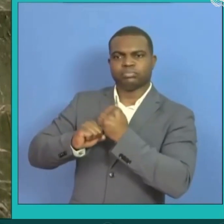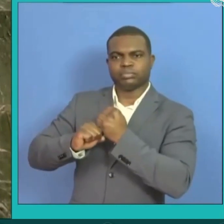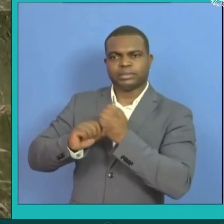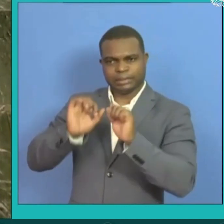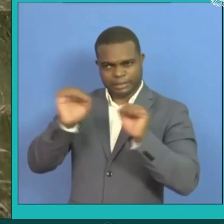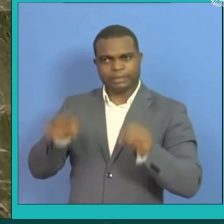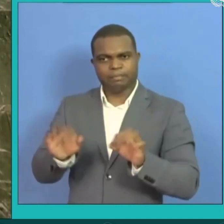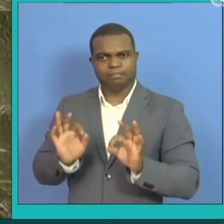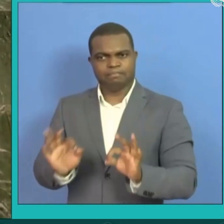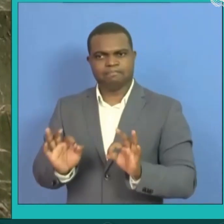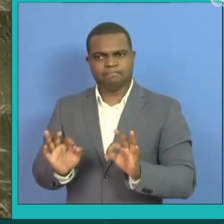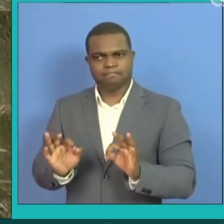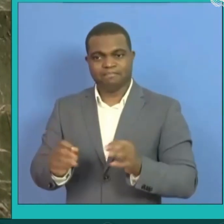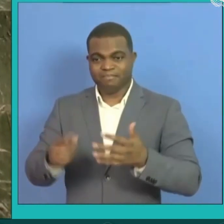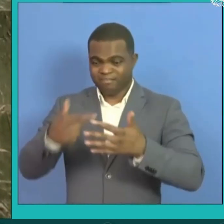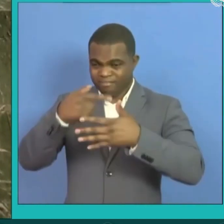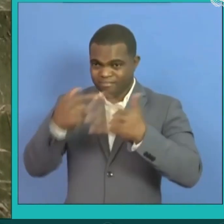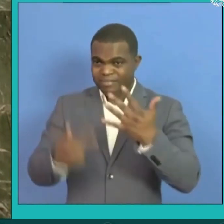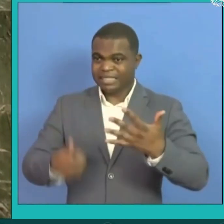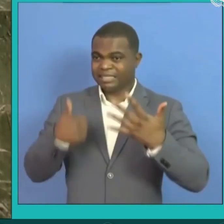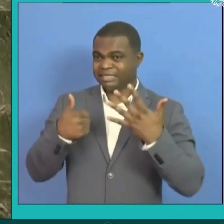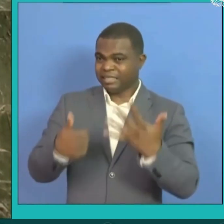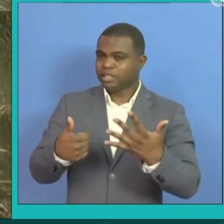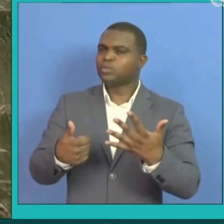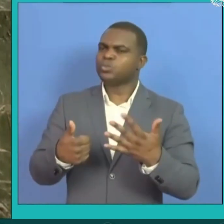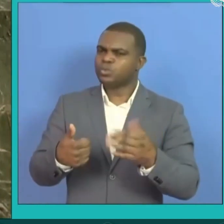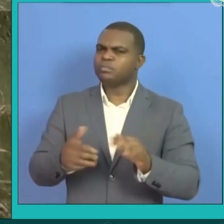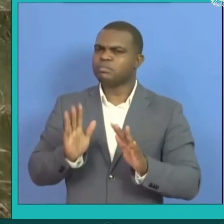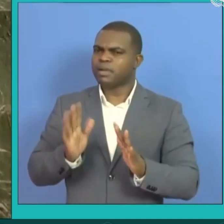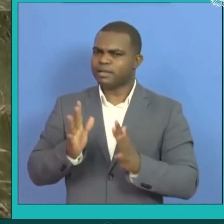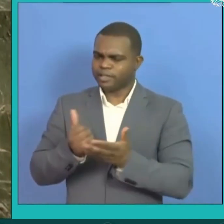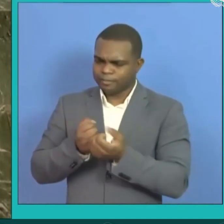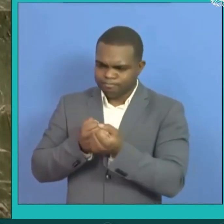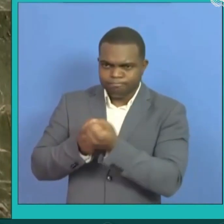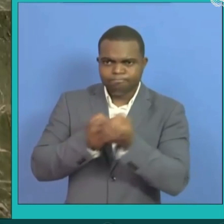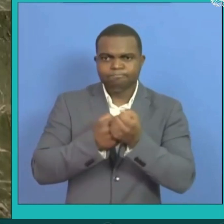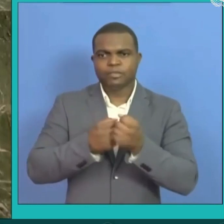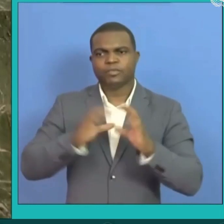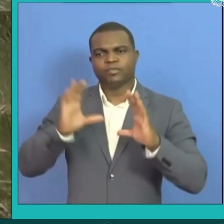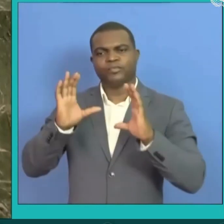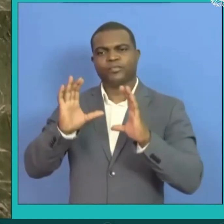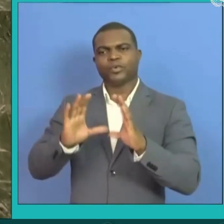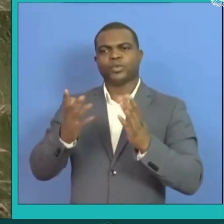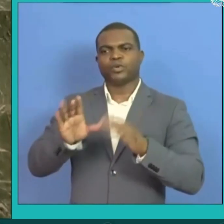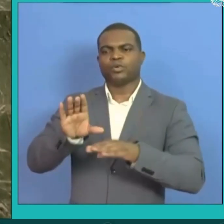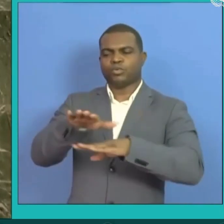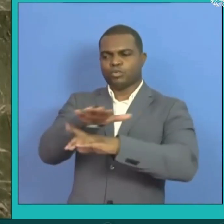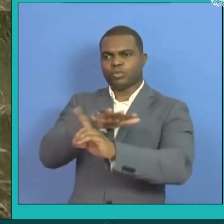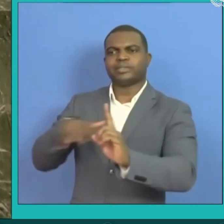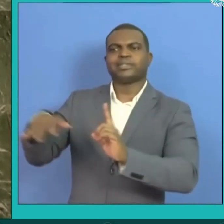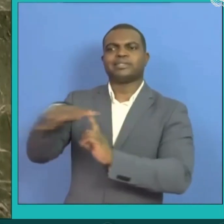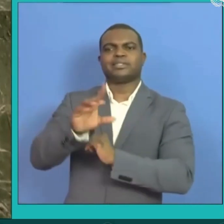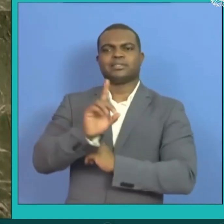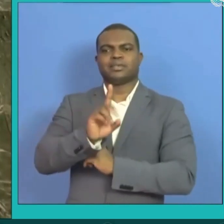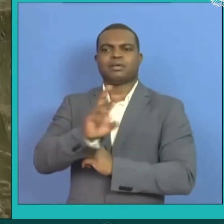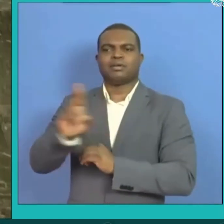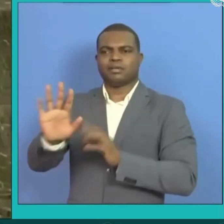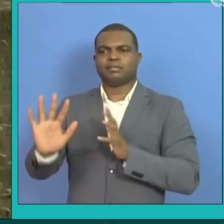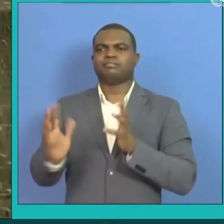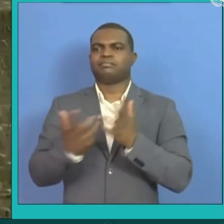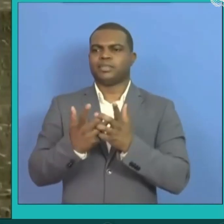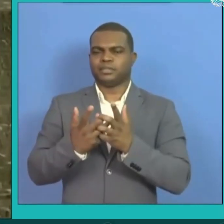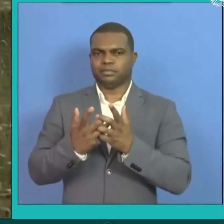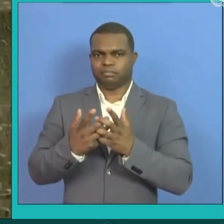when assessing development financing. The ongoing discussions on the creation of a